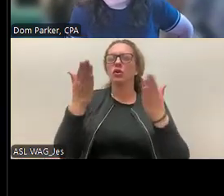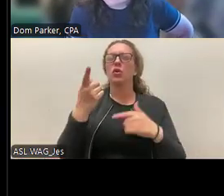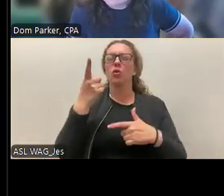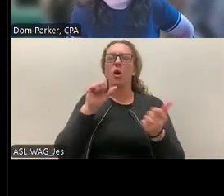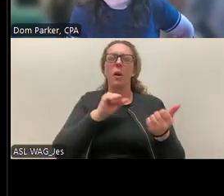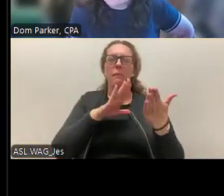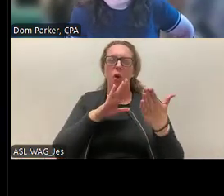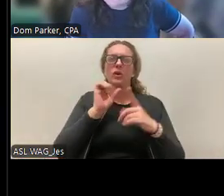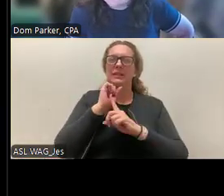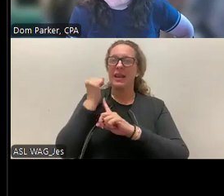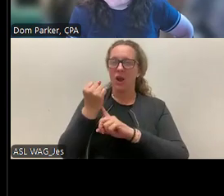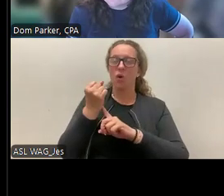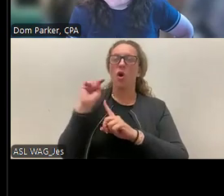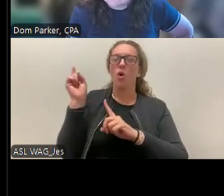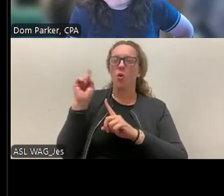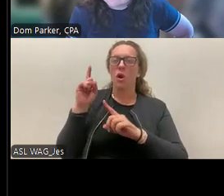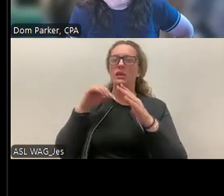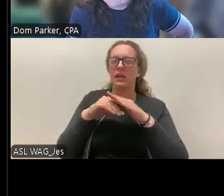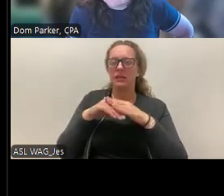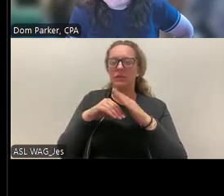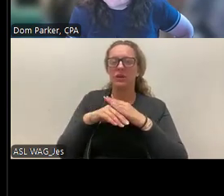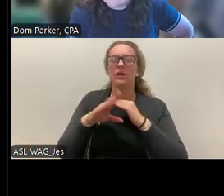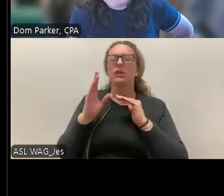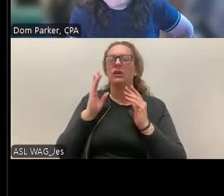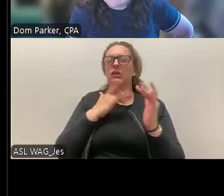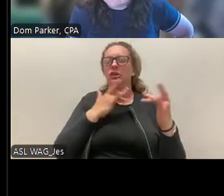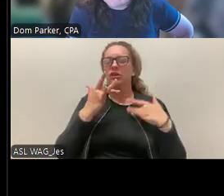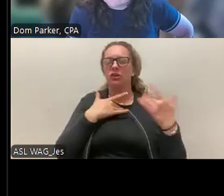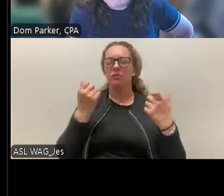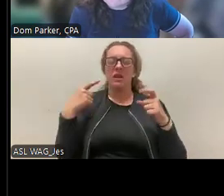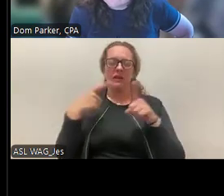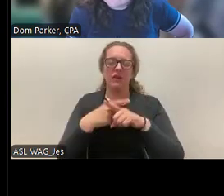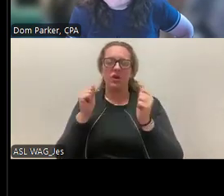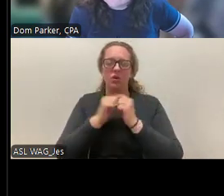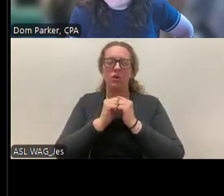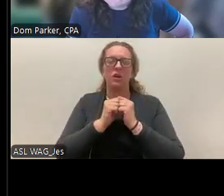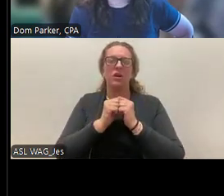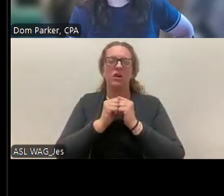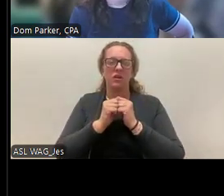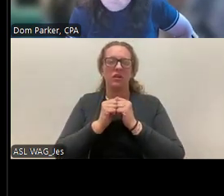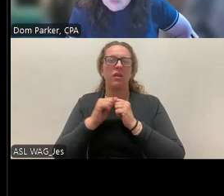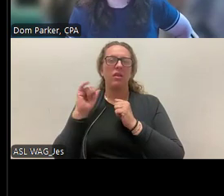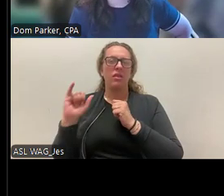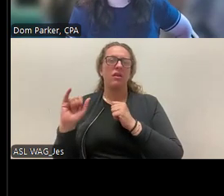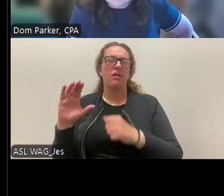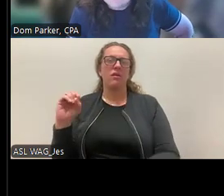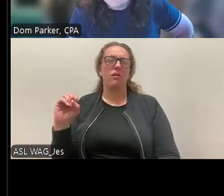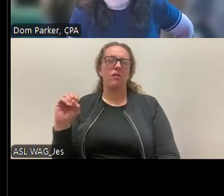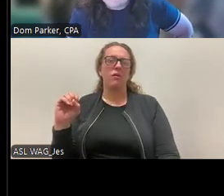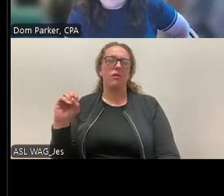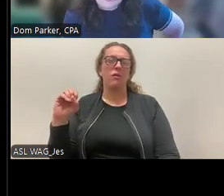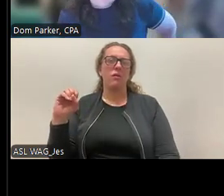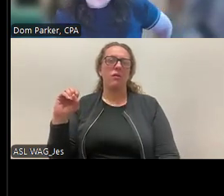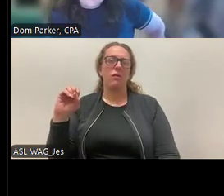a scenario where an accessibility concern might conflict with a core mechanic of the game? That is a